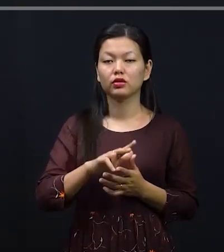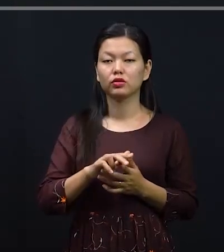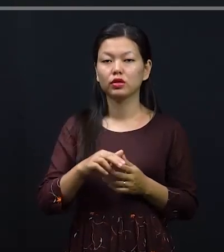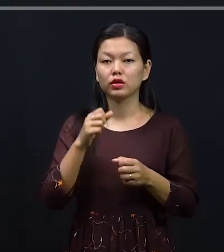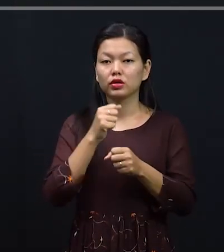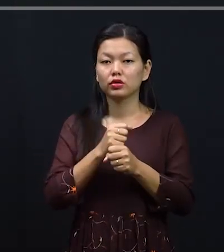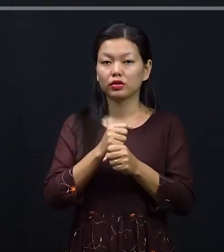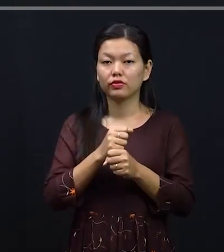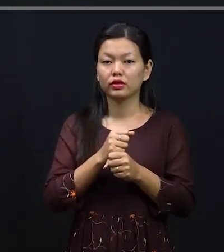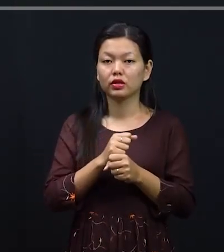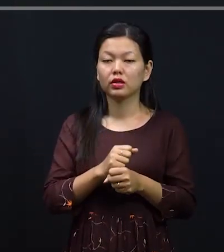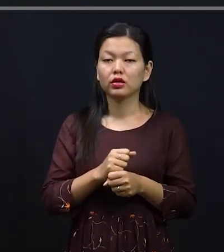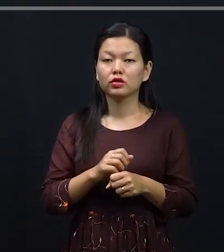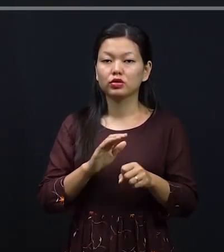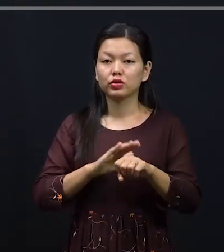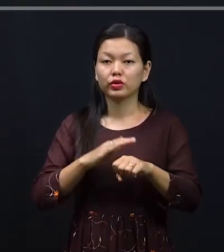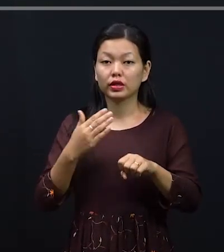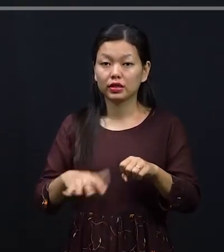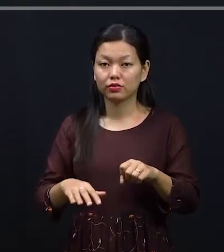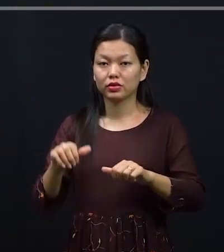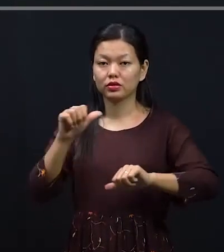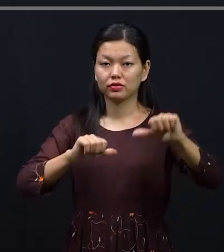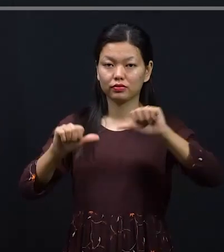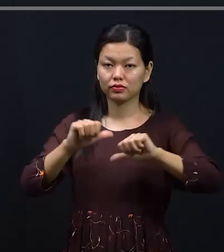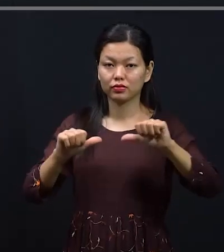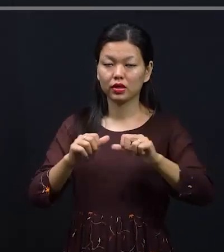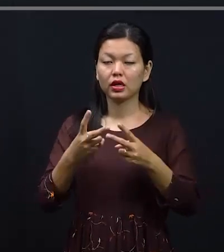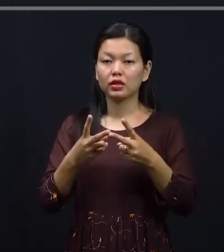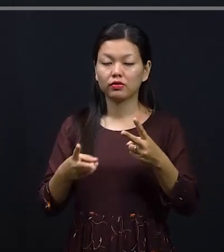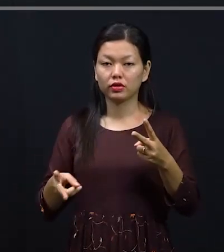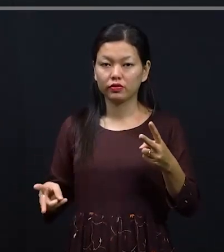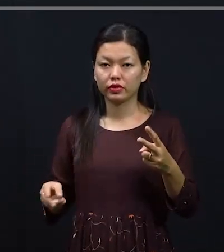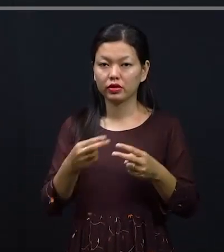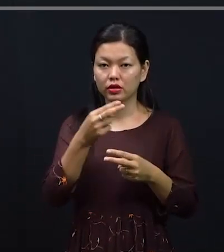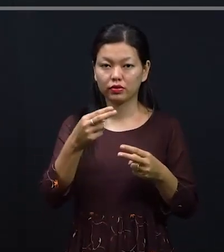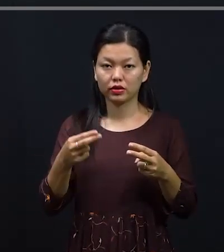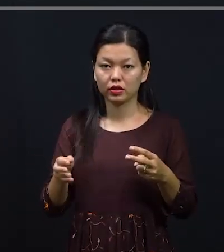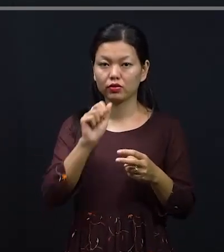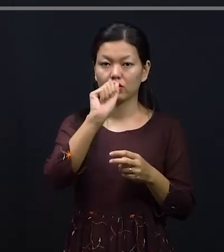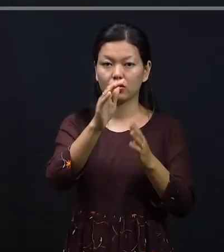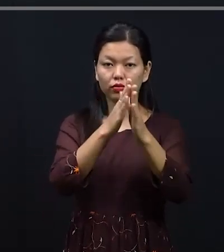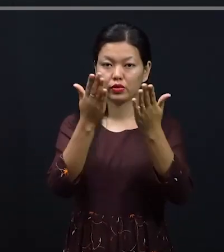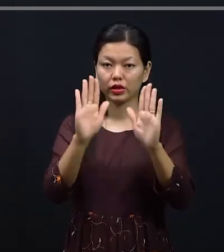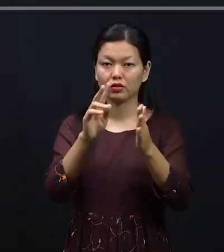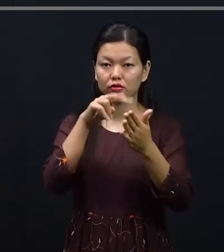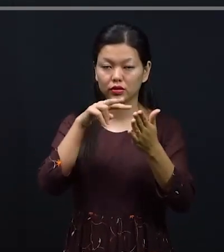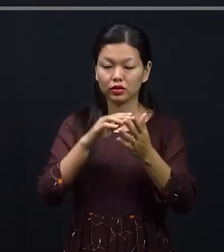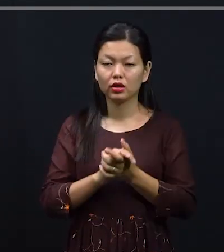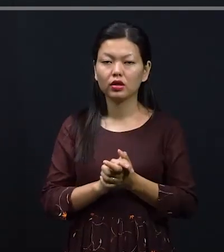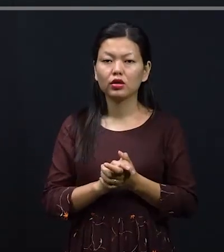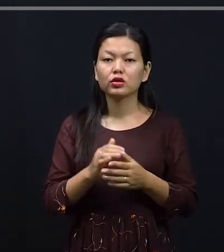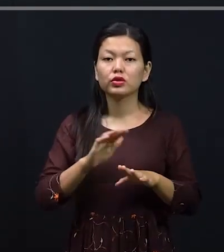the bacteria Streptococcus pneumoniae, which is responsible for causing pneumonia in mice.